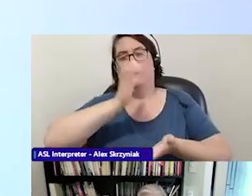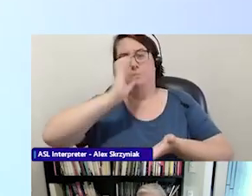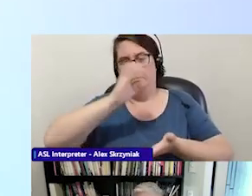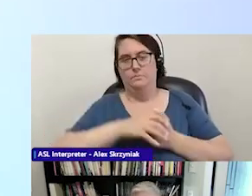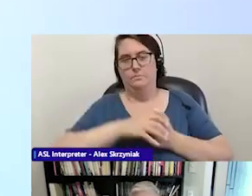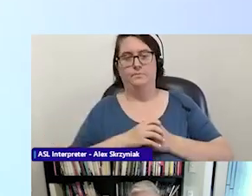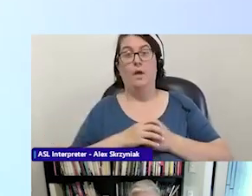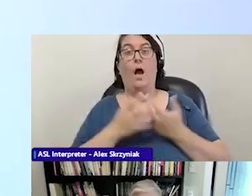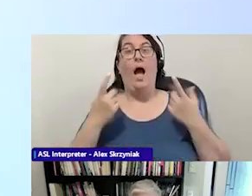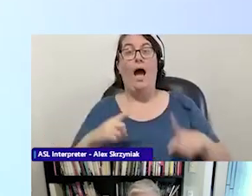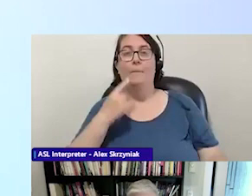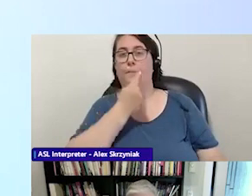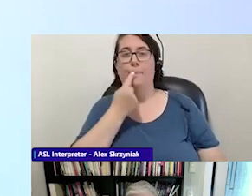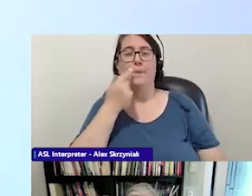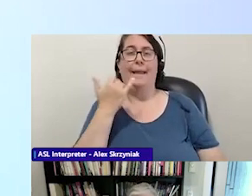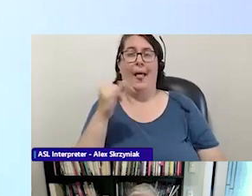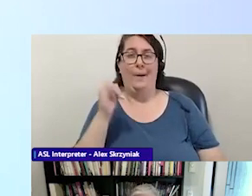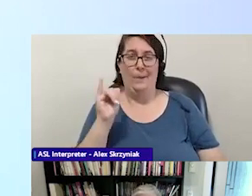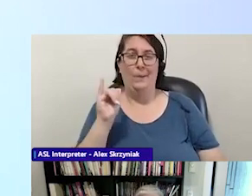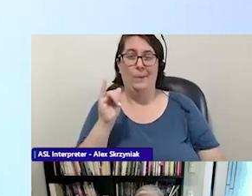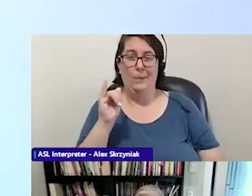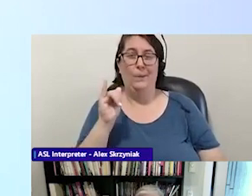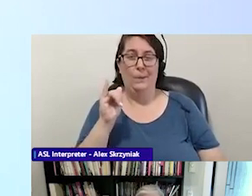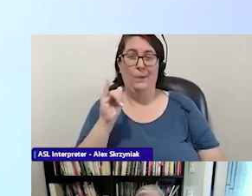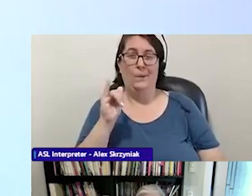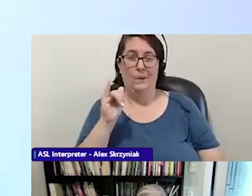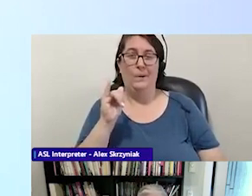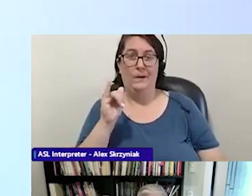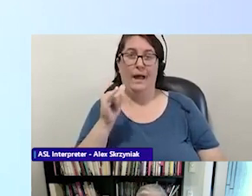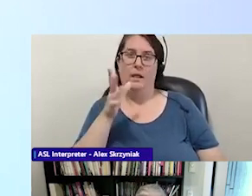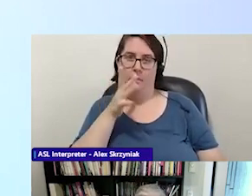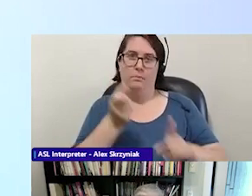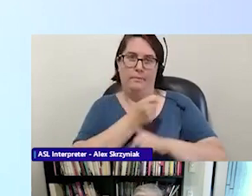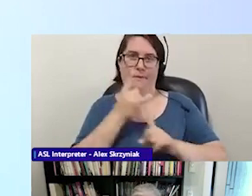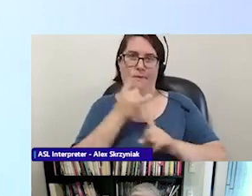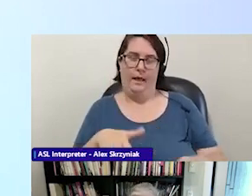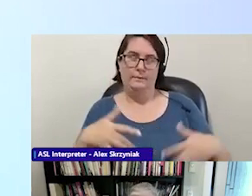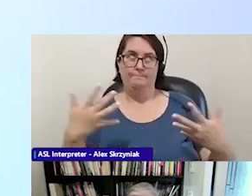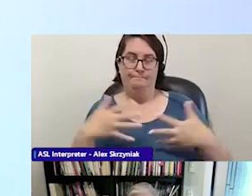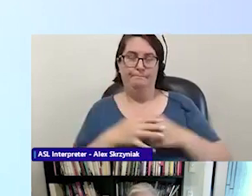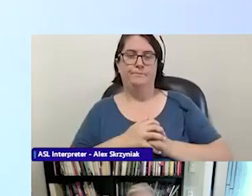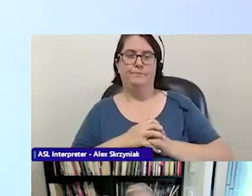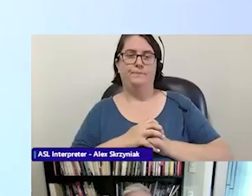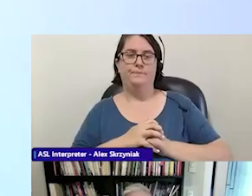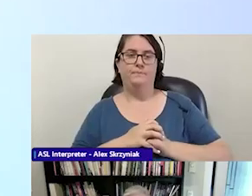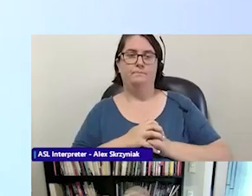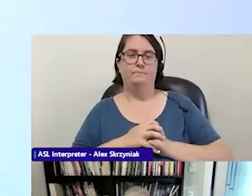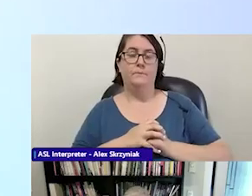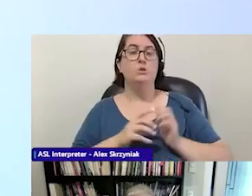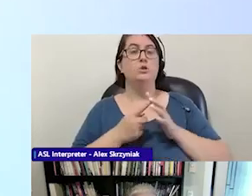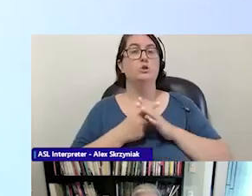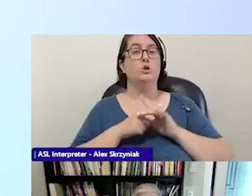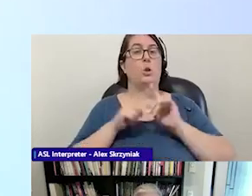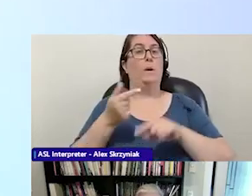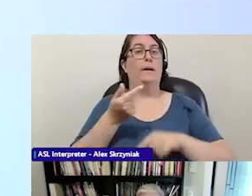did was turn her mouth yellow and get another licking from her mom. She started to go to gay bars at the